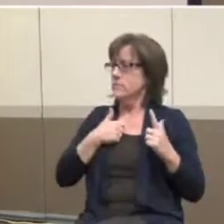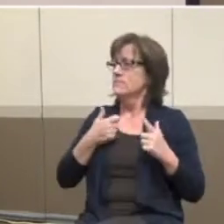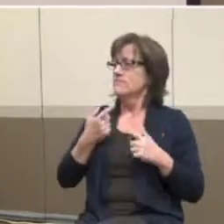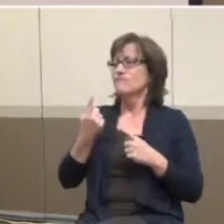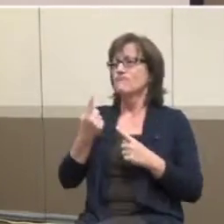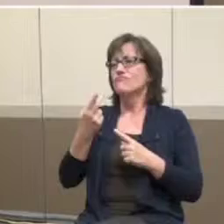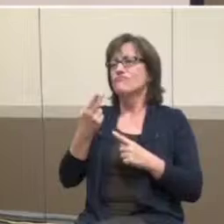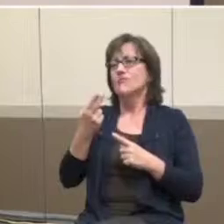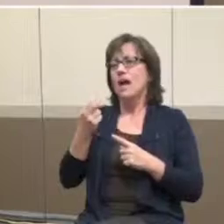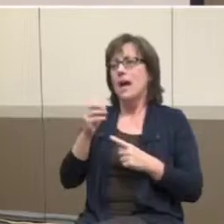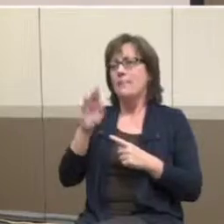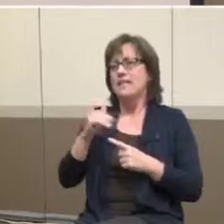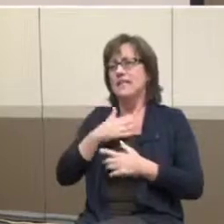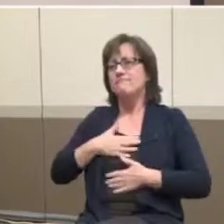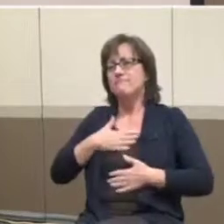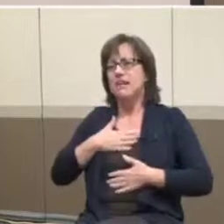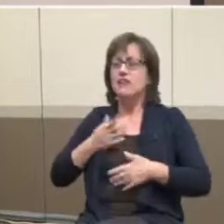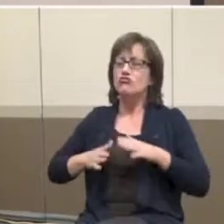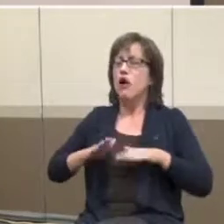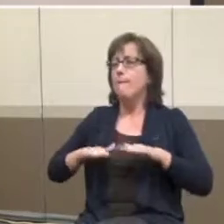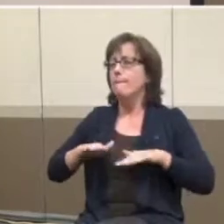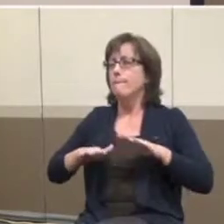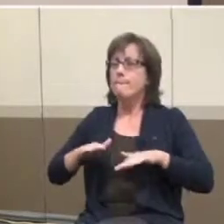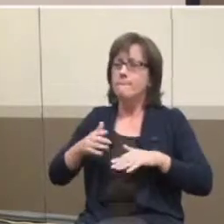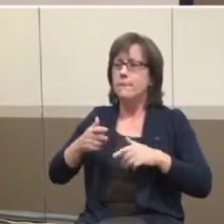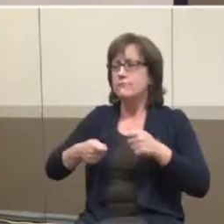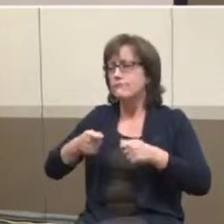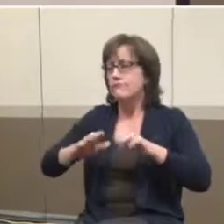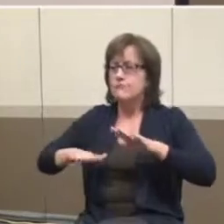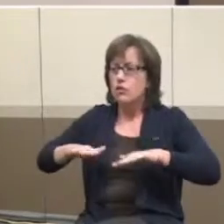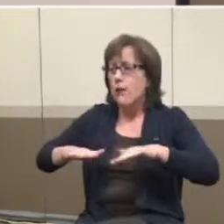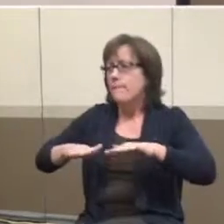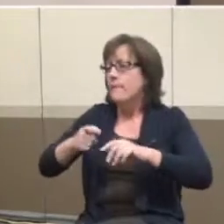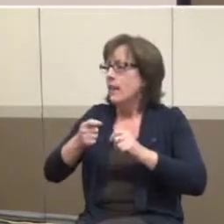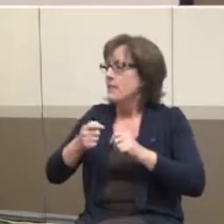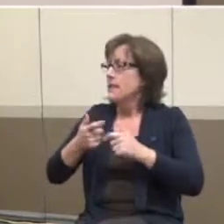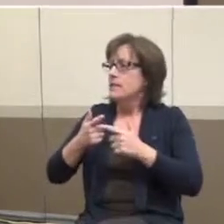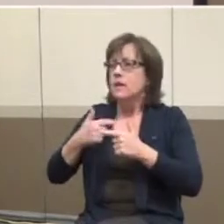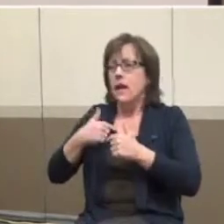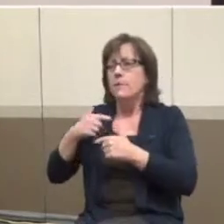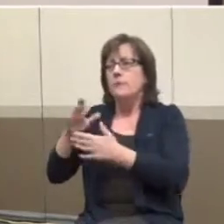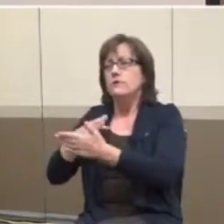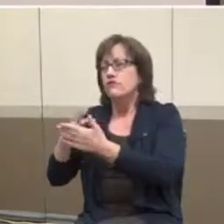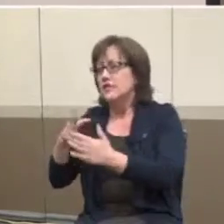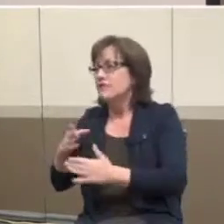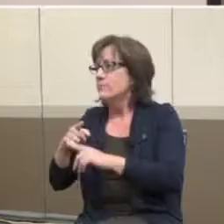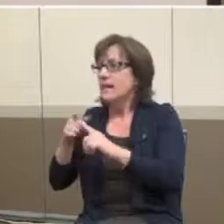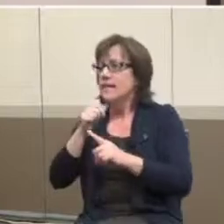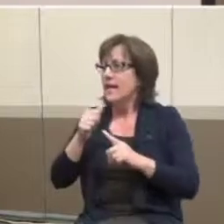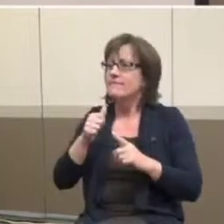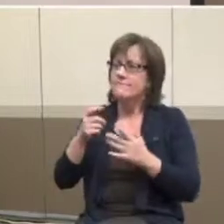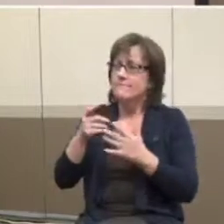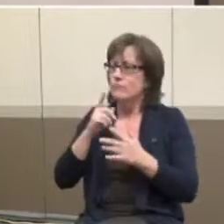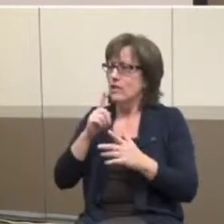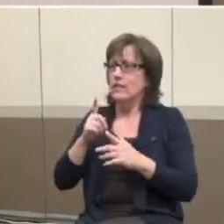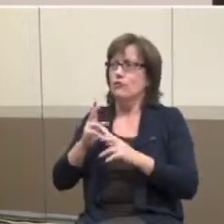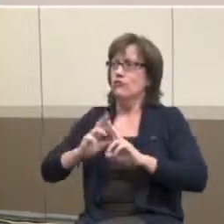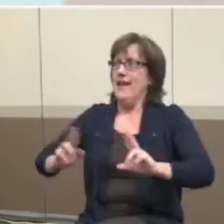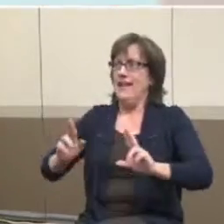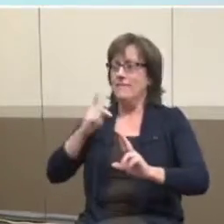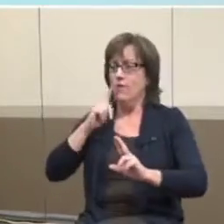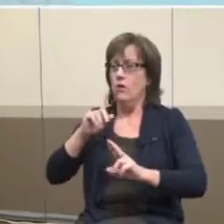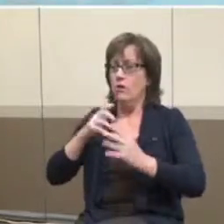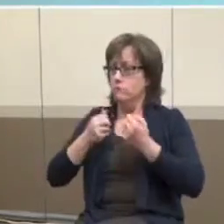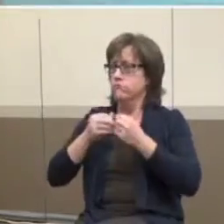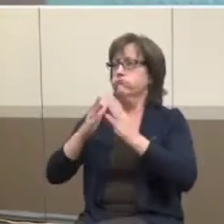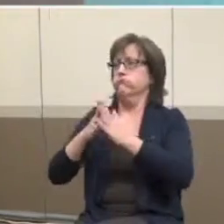as a hobby. I'm a musician, I play some other instruments, but I knew I wasn't quite ready for this. So